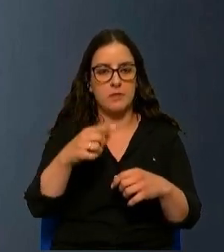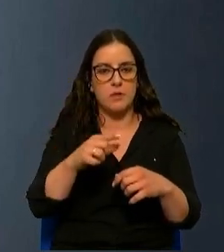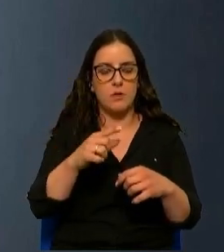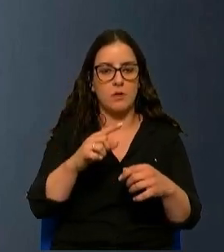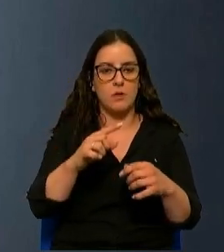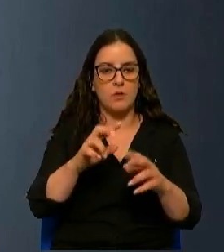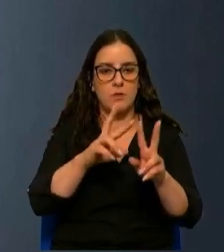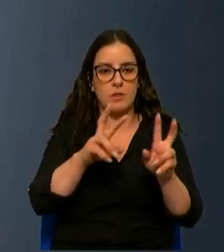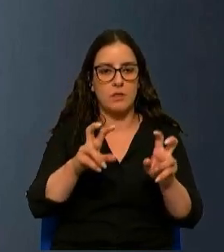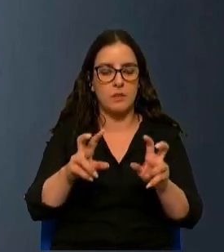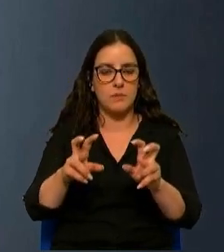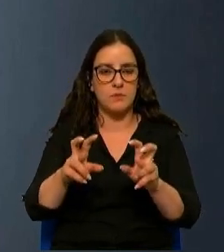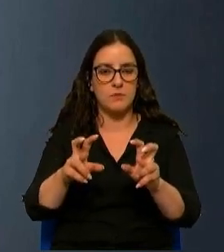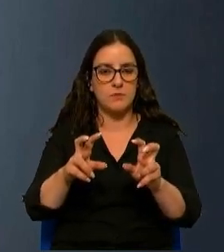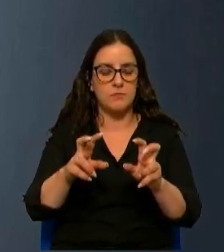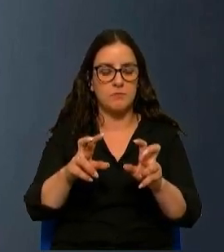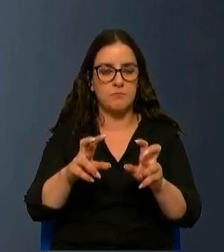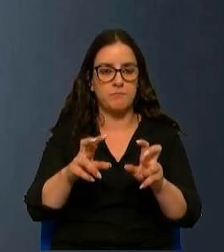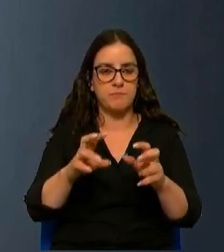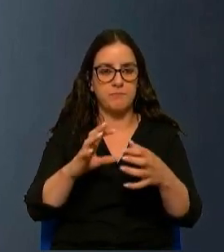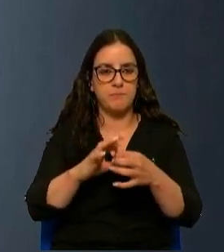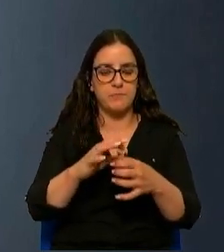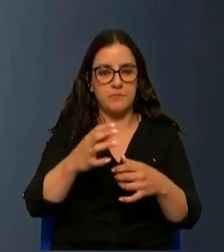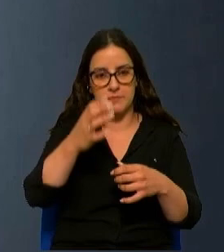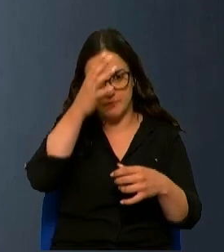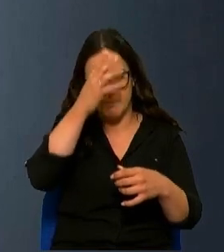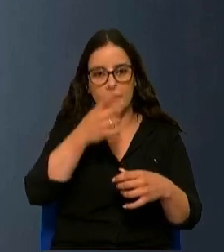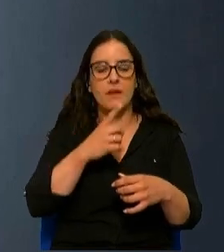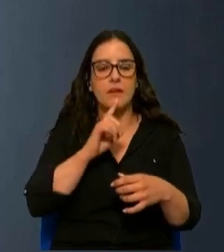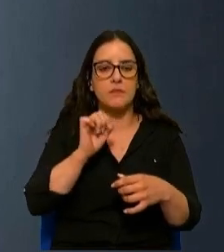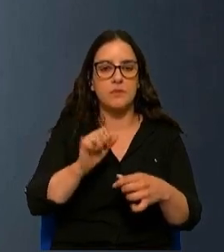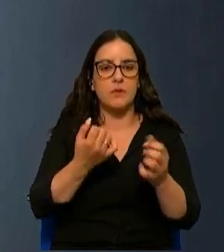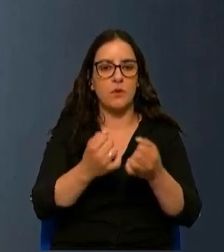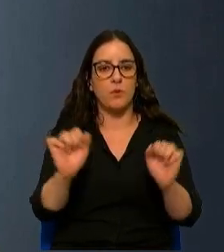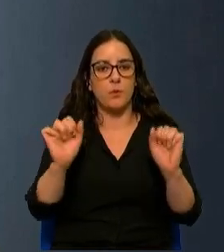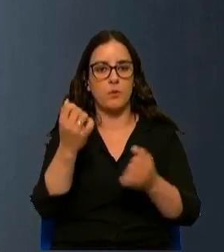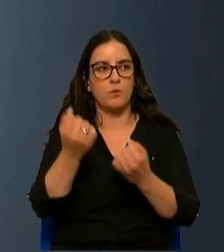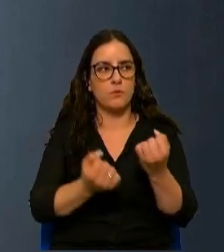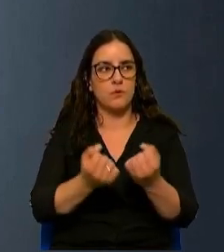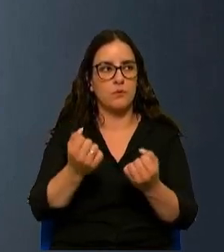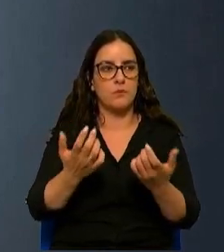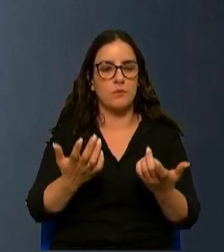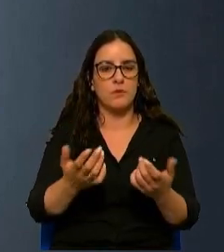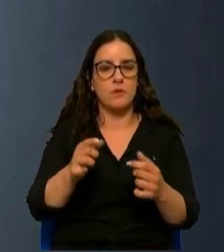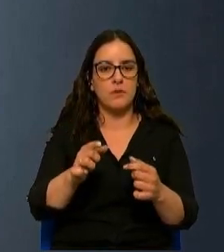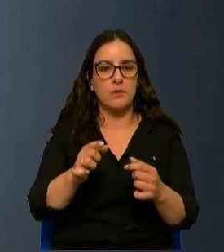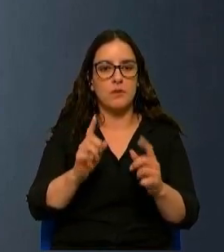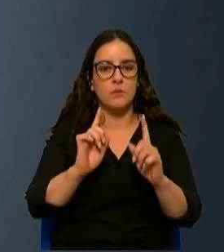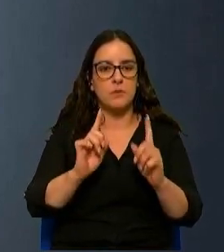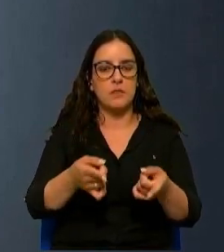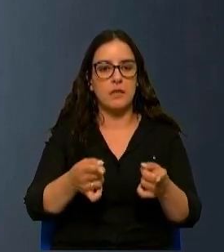in autonomous driving. So, let me start with a statement.